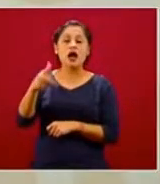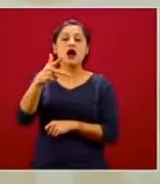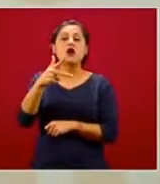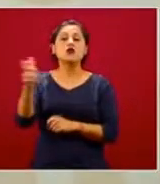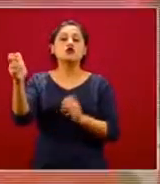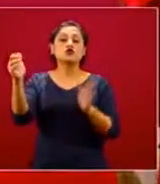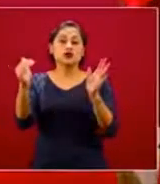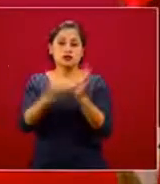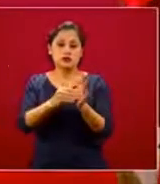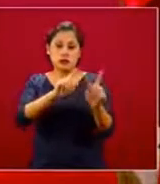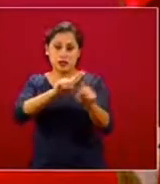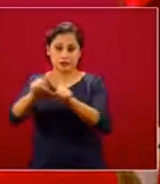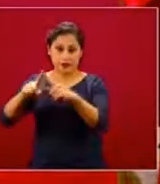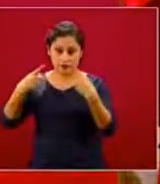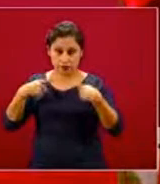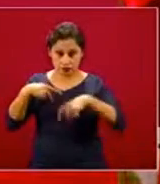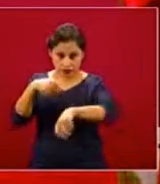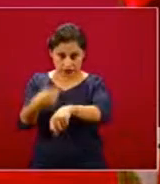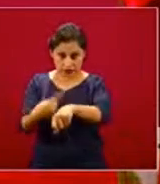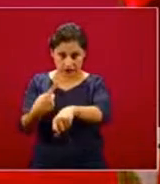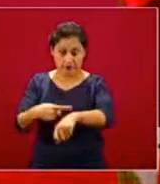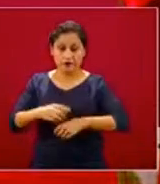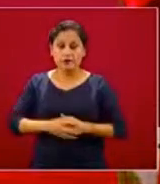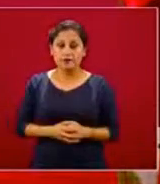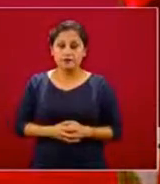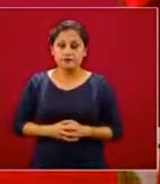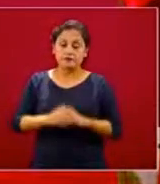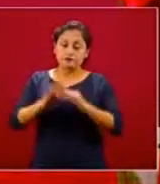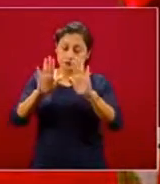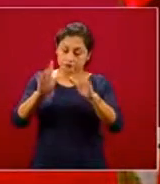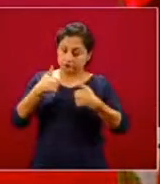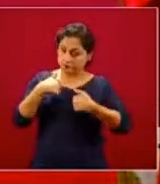Initially, they detected 80,000 cases in Peru.